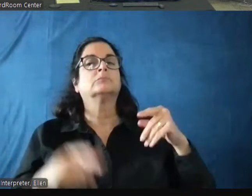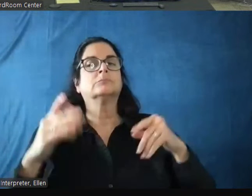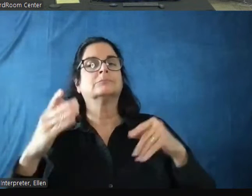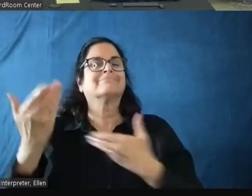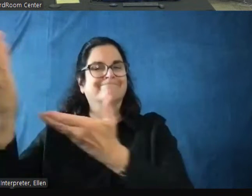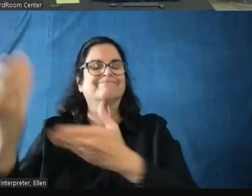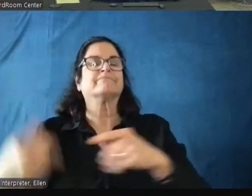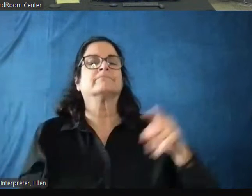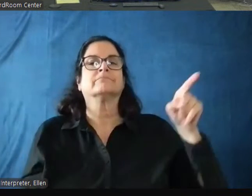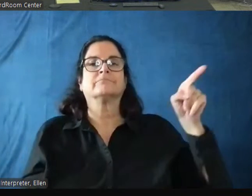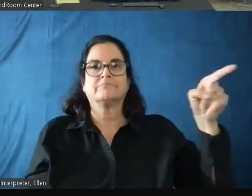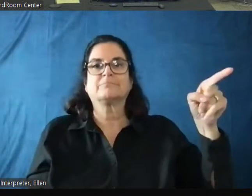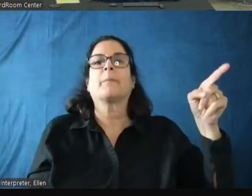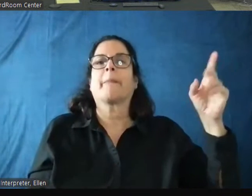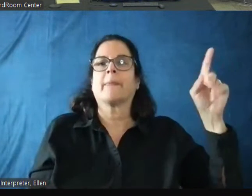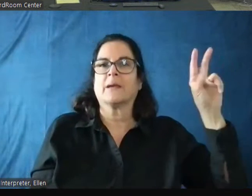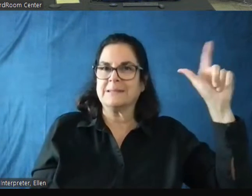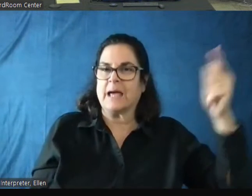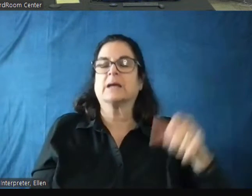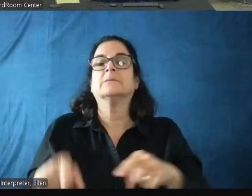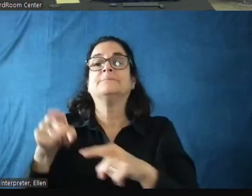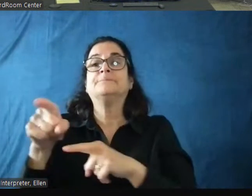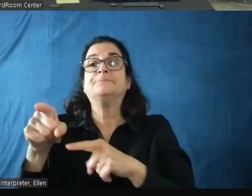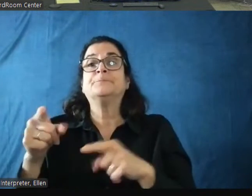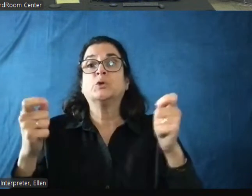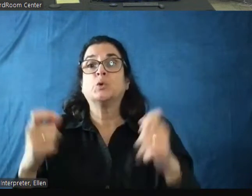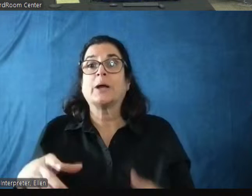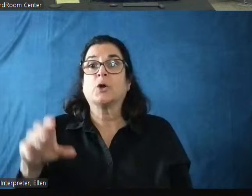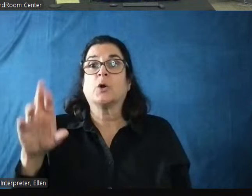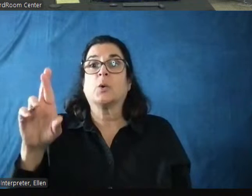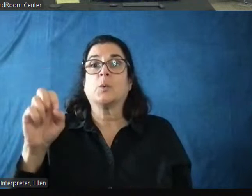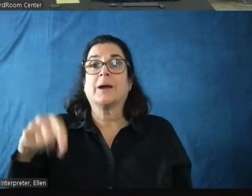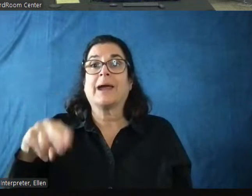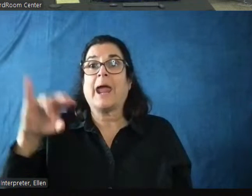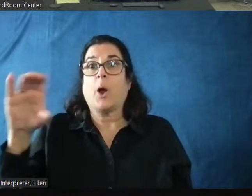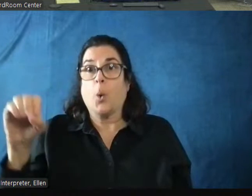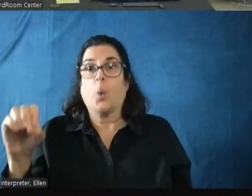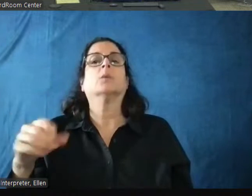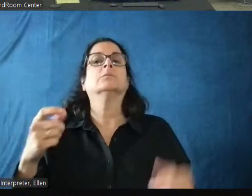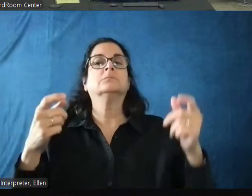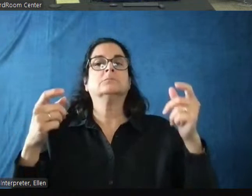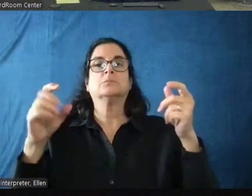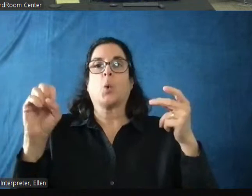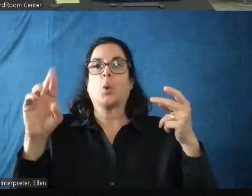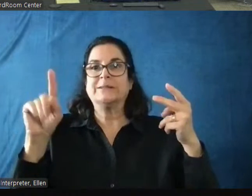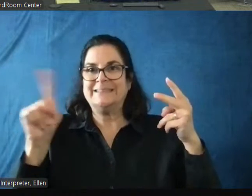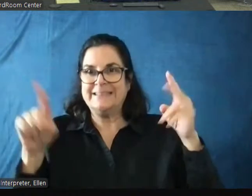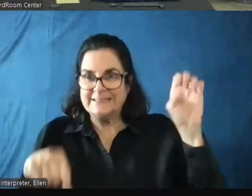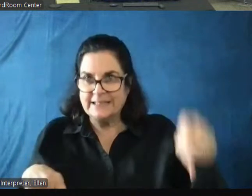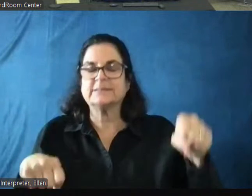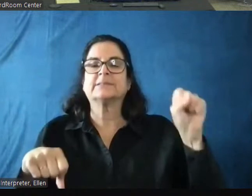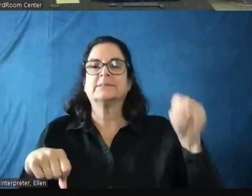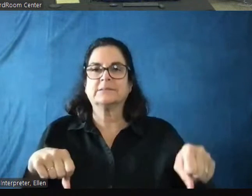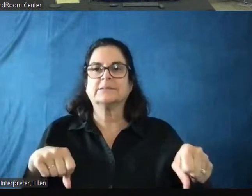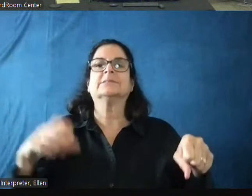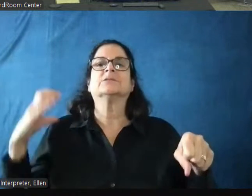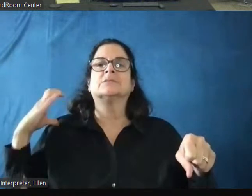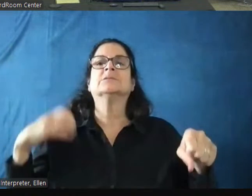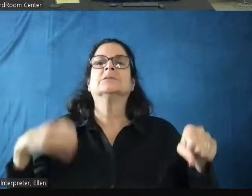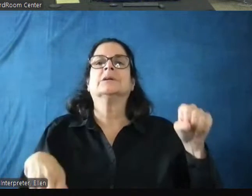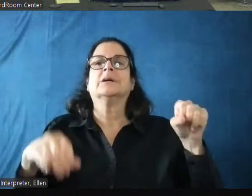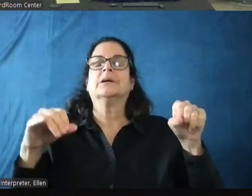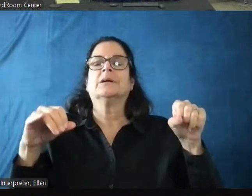Director Recajo? Yes. Director Ortiz? Yes. Chairman Barclay? Yes. Director Jakes? Yes. Director Eady? Yes. The motion